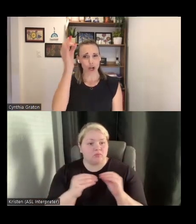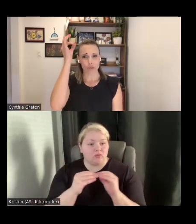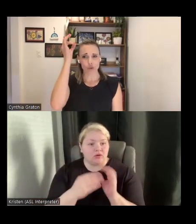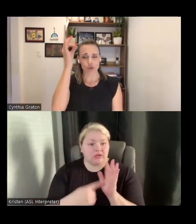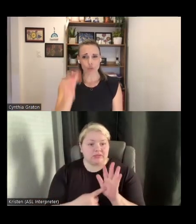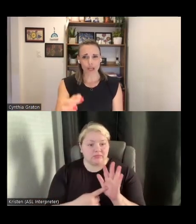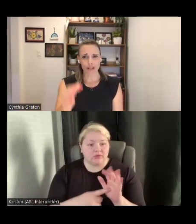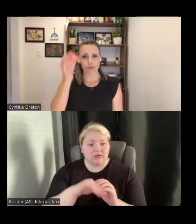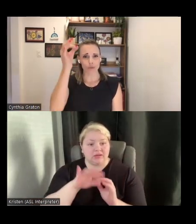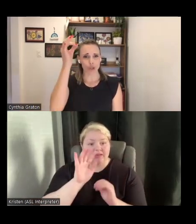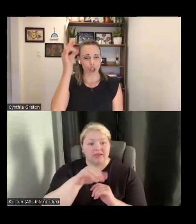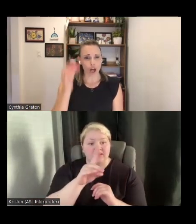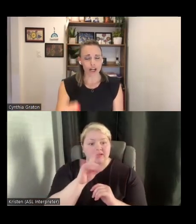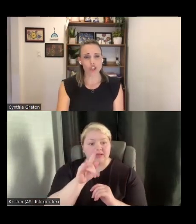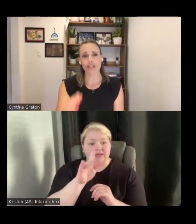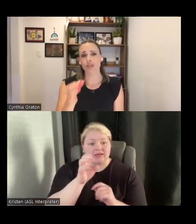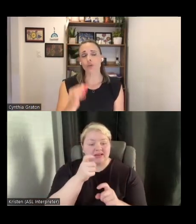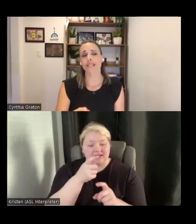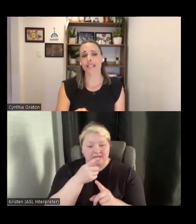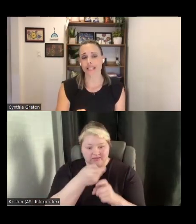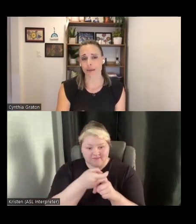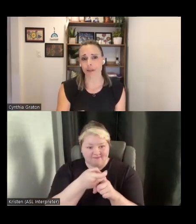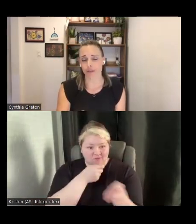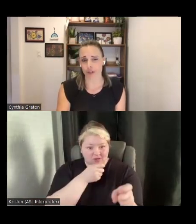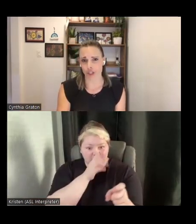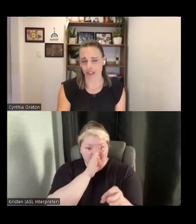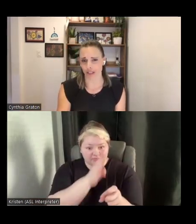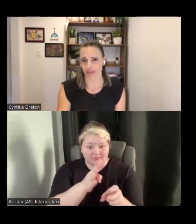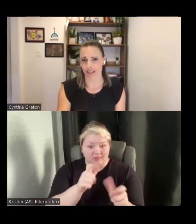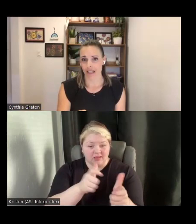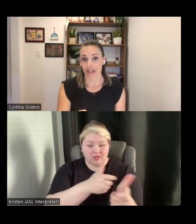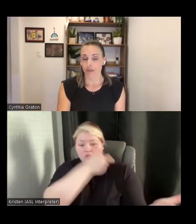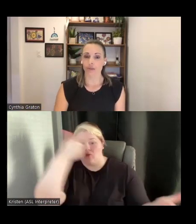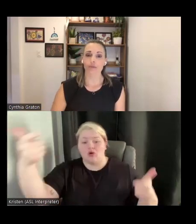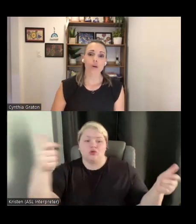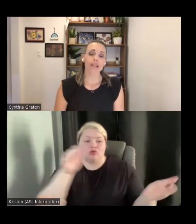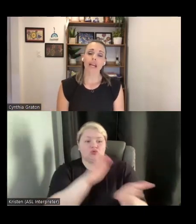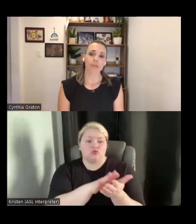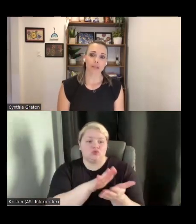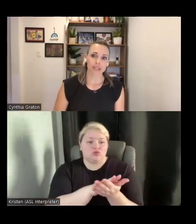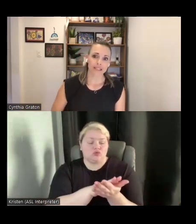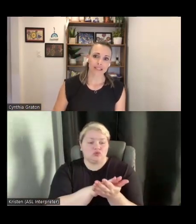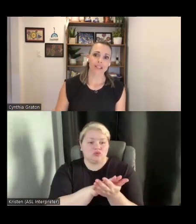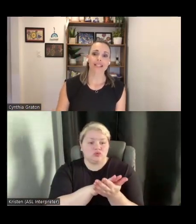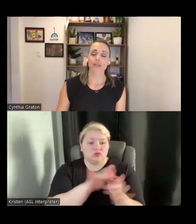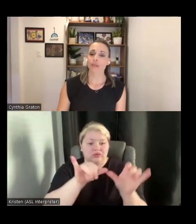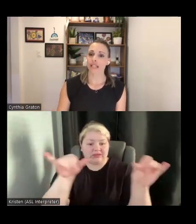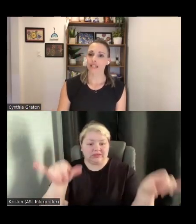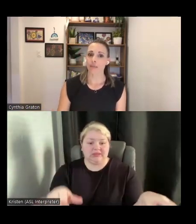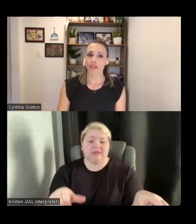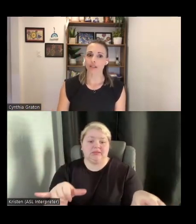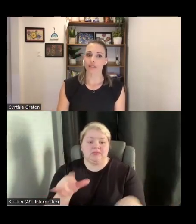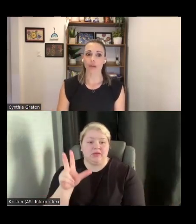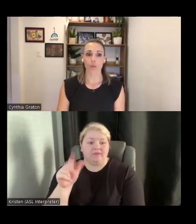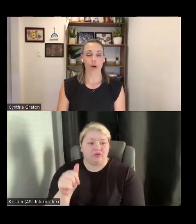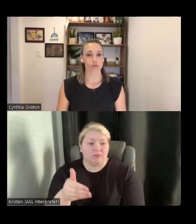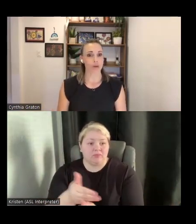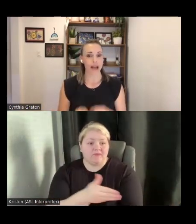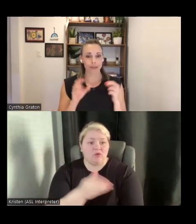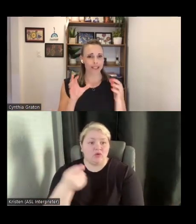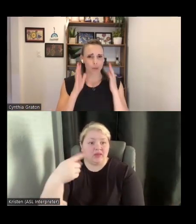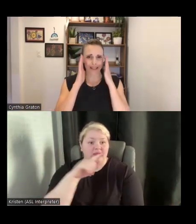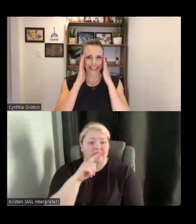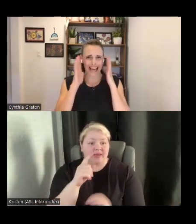data come straight from the largest school system in Virginia. Before they implemented the CPS model, they